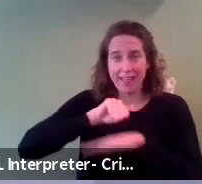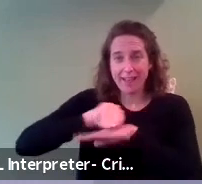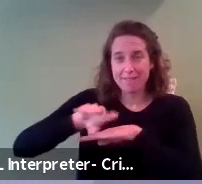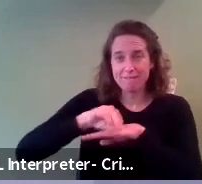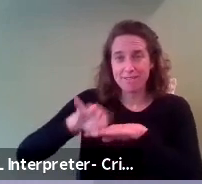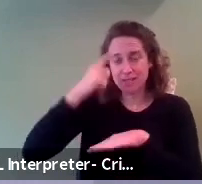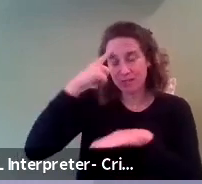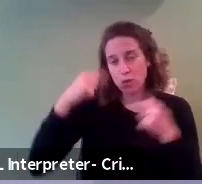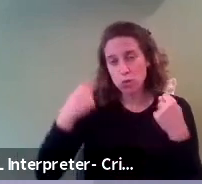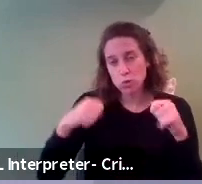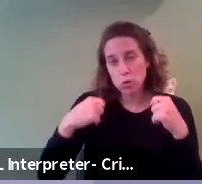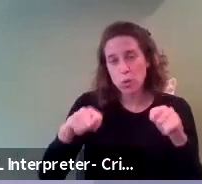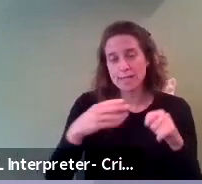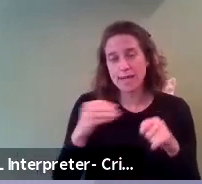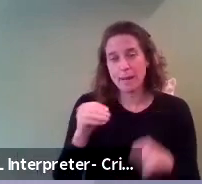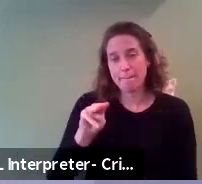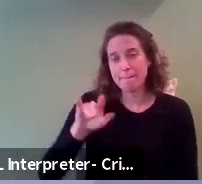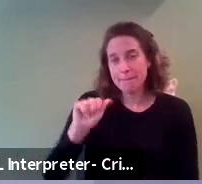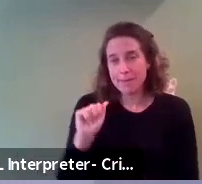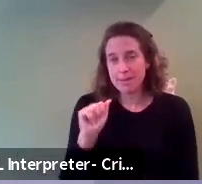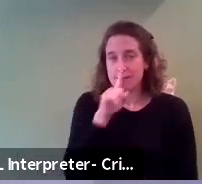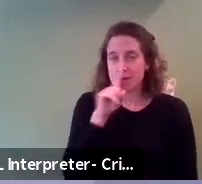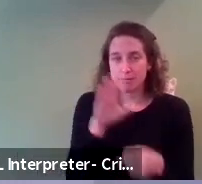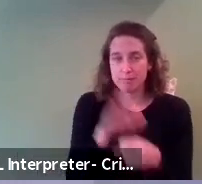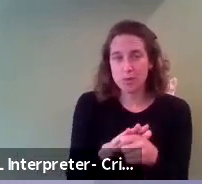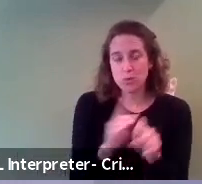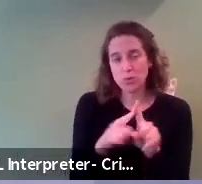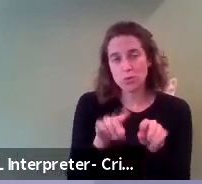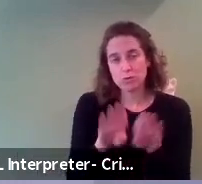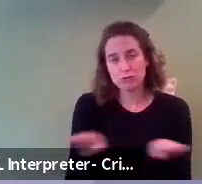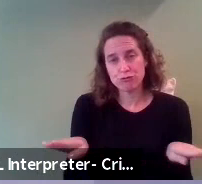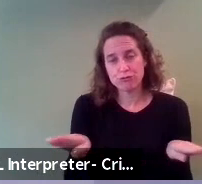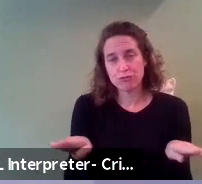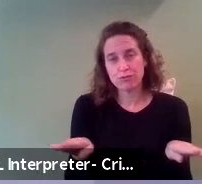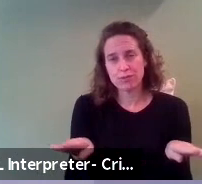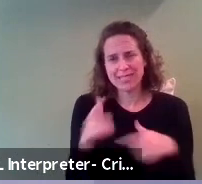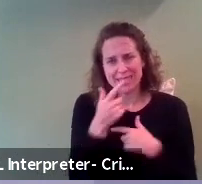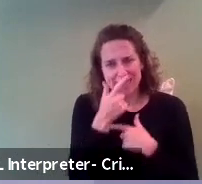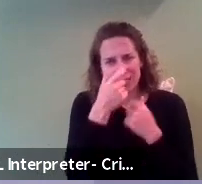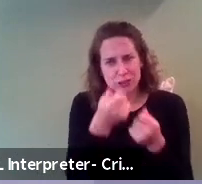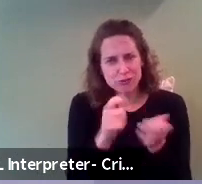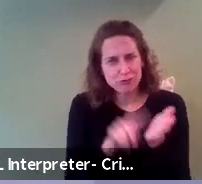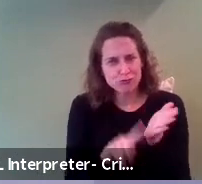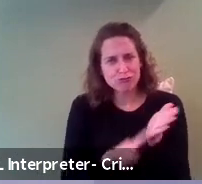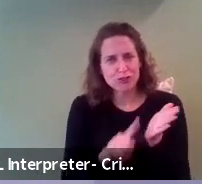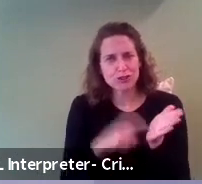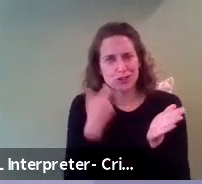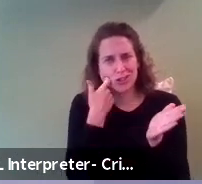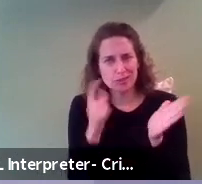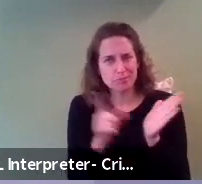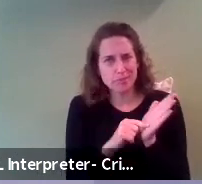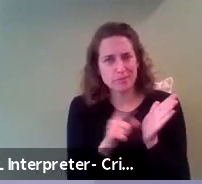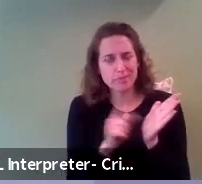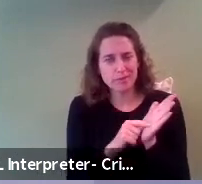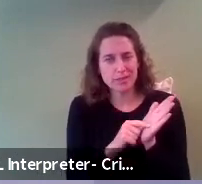toys and media companies that are dedicated to children. But some interesting research they've published recently about